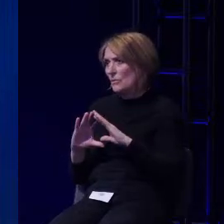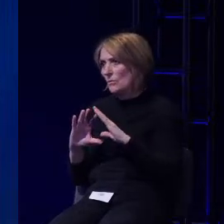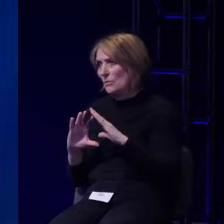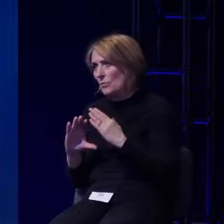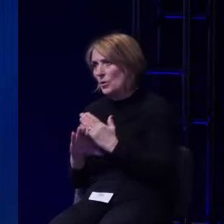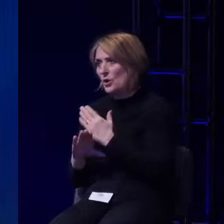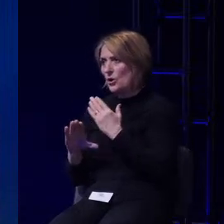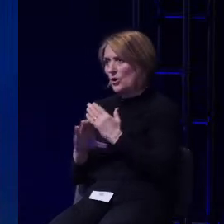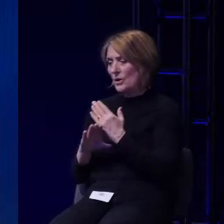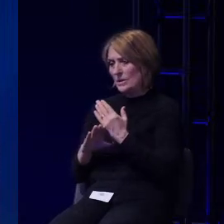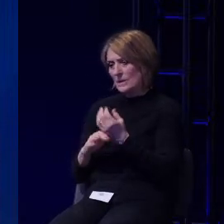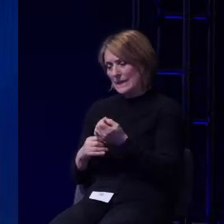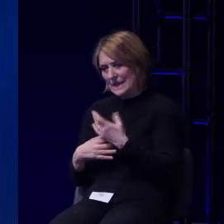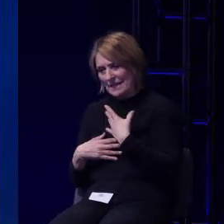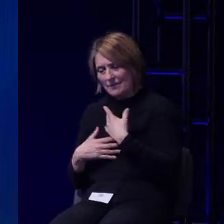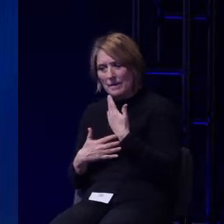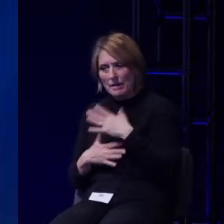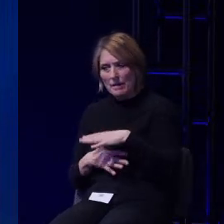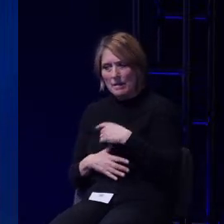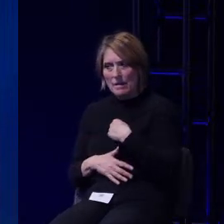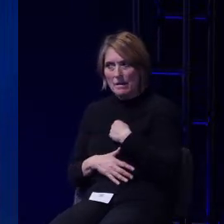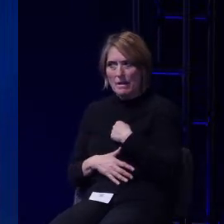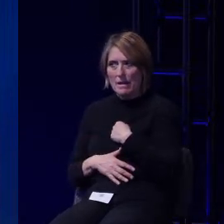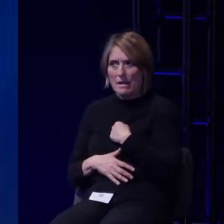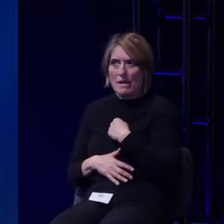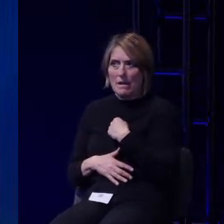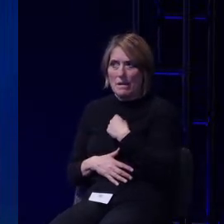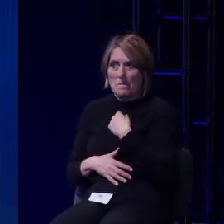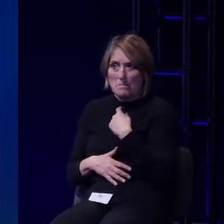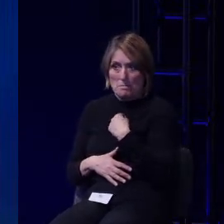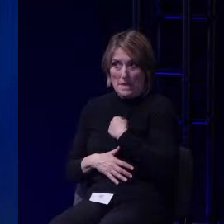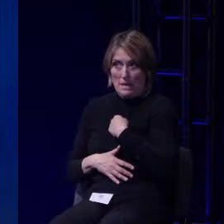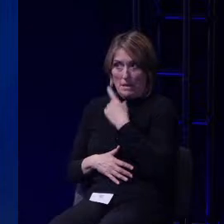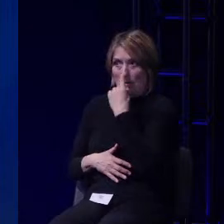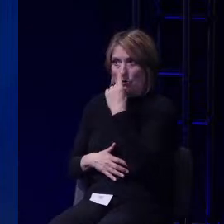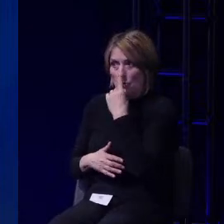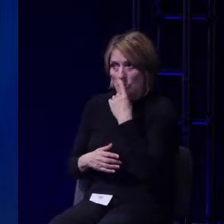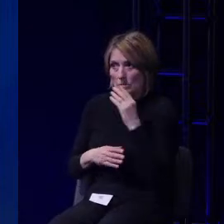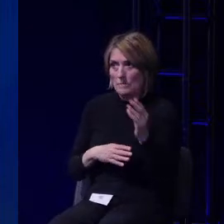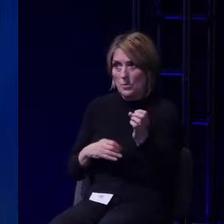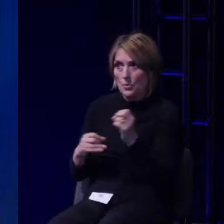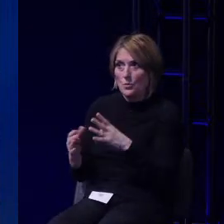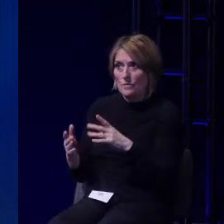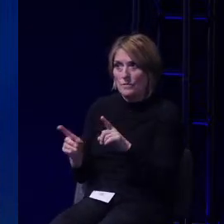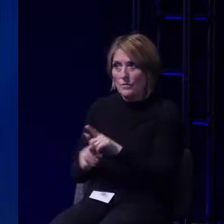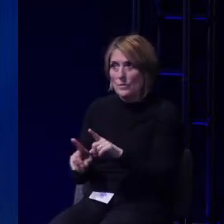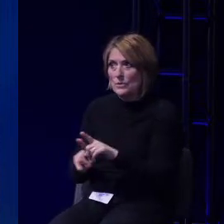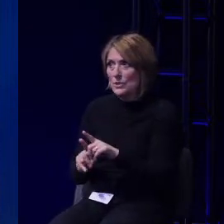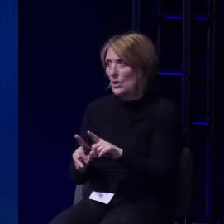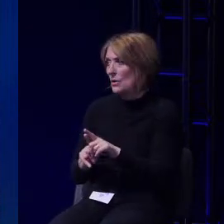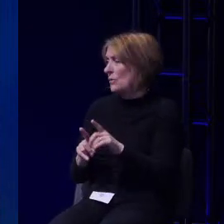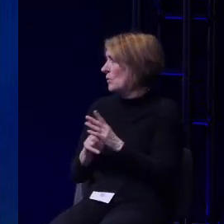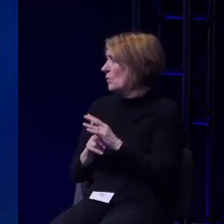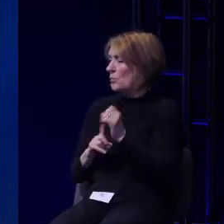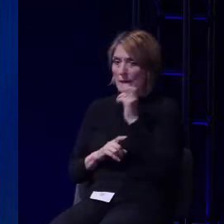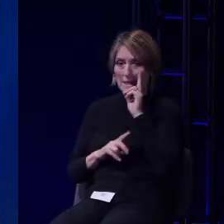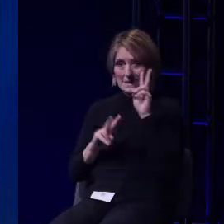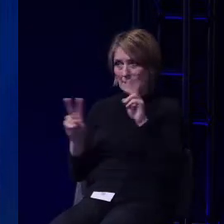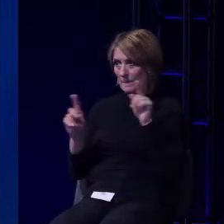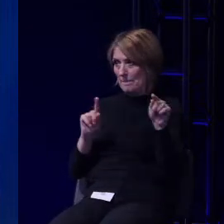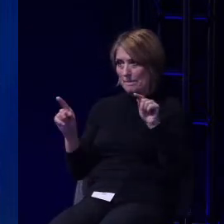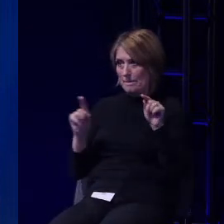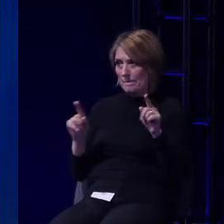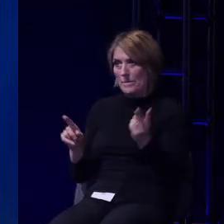what gave me the idea that it was a possibility, was to see what the two of you were doing.